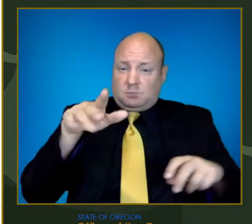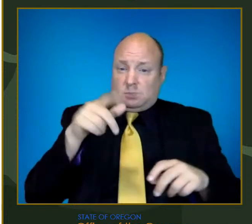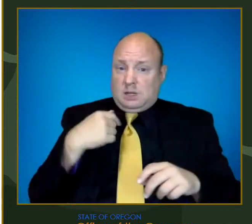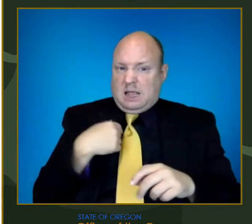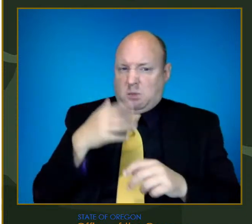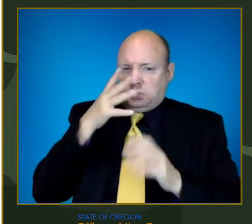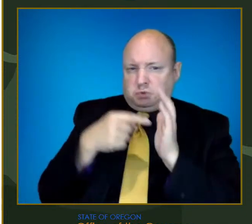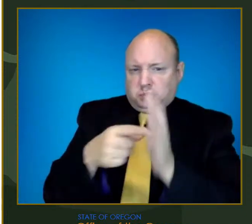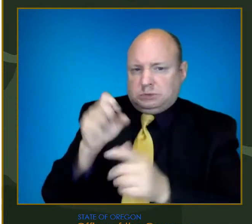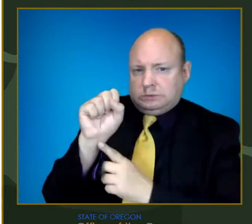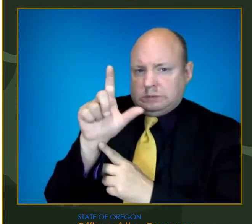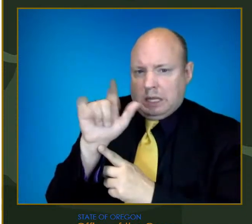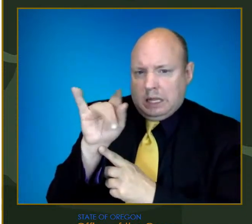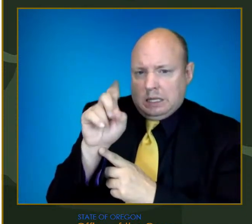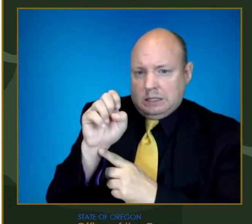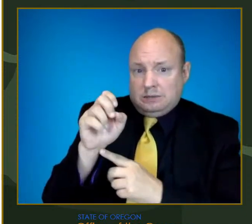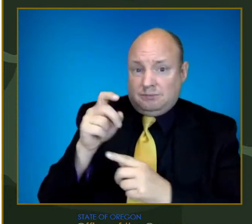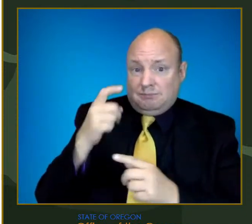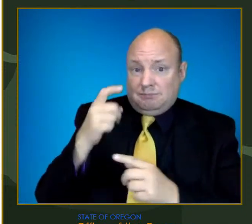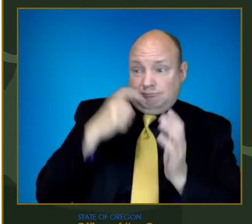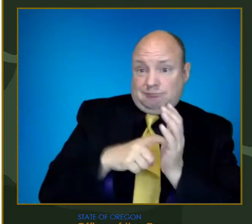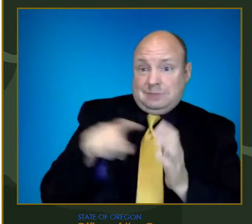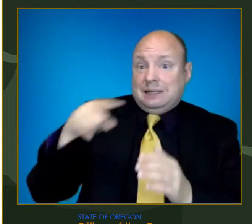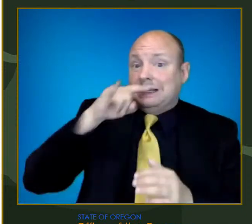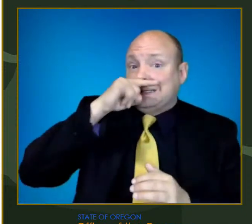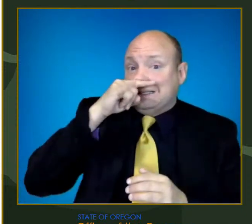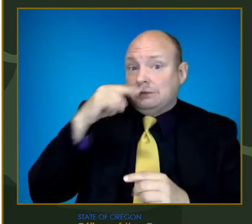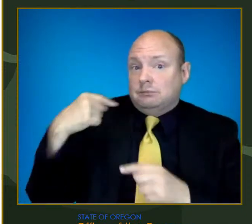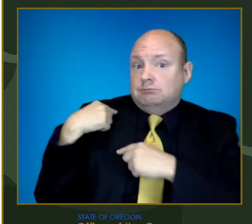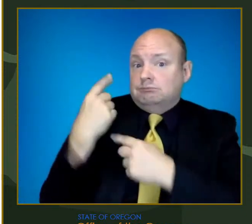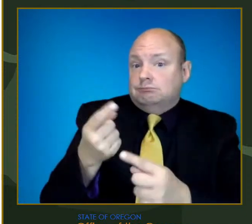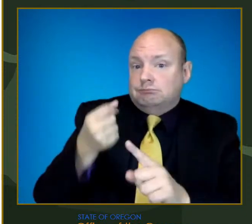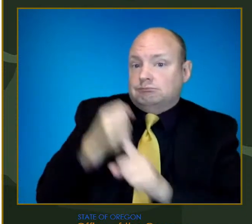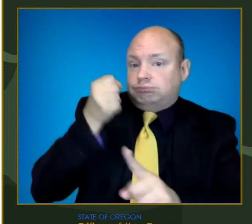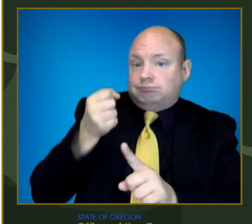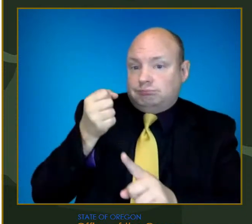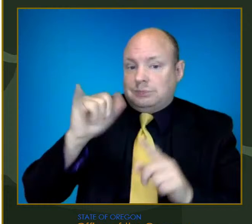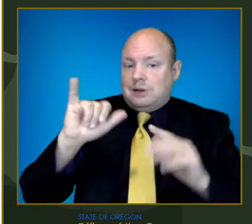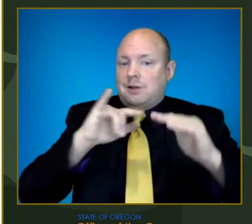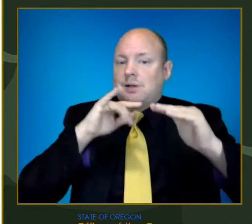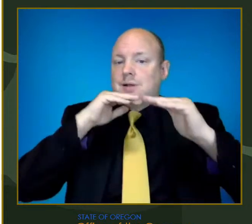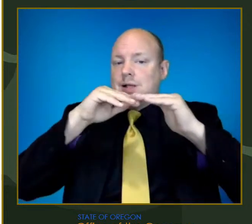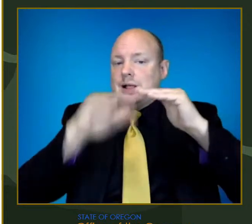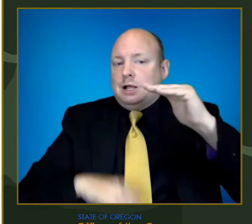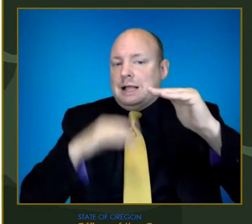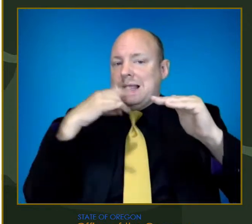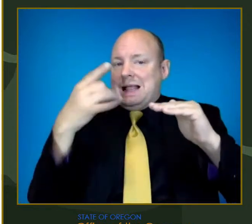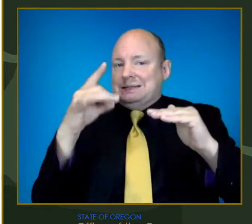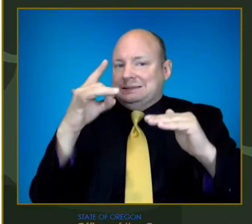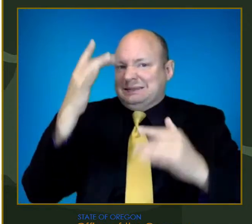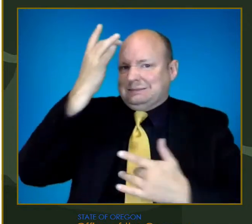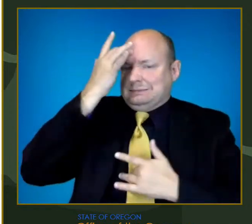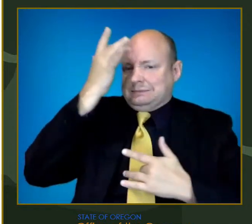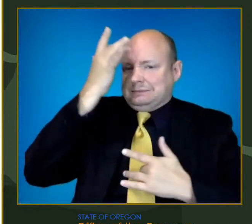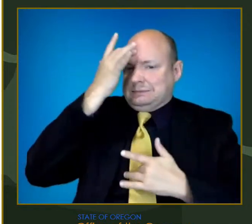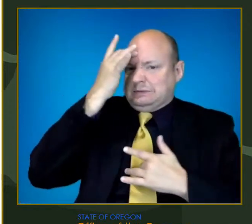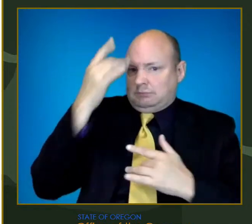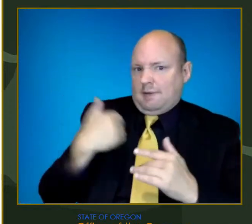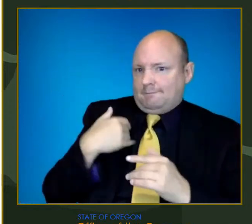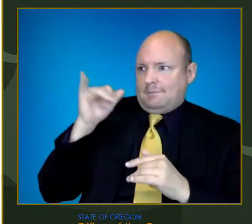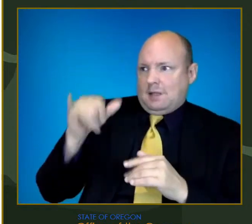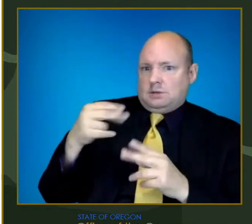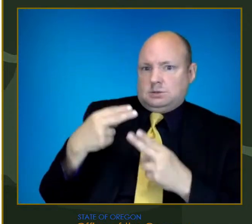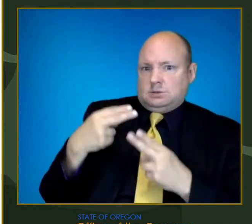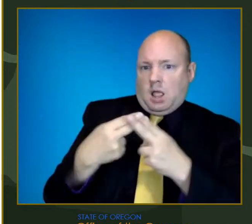July. Young people, 18 and under, are accounting for a larger share of COVID-19 cases. Our most